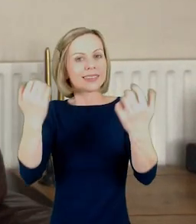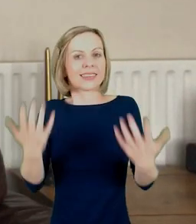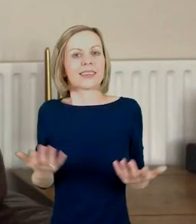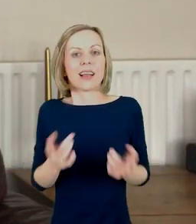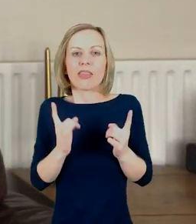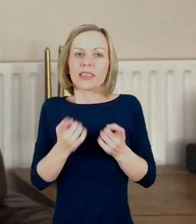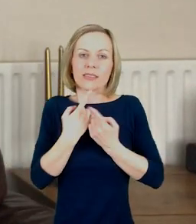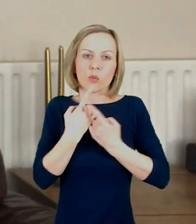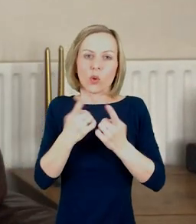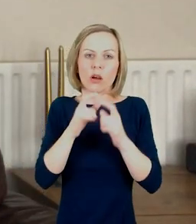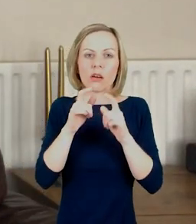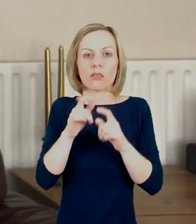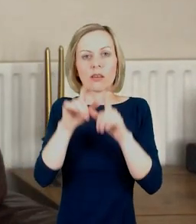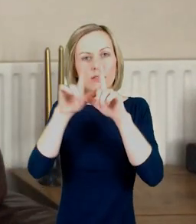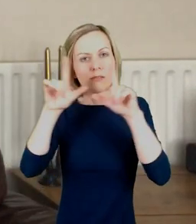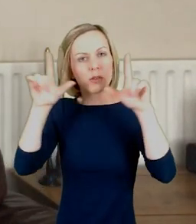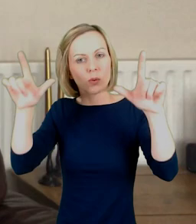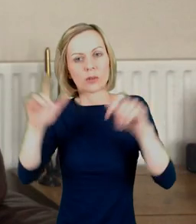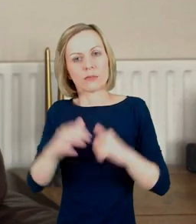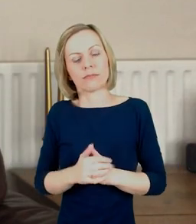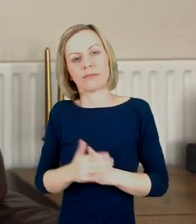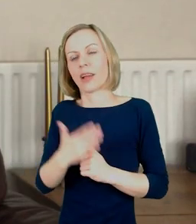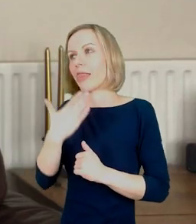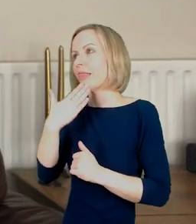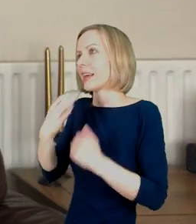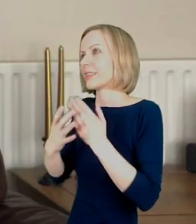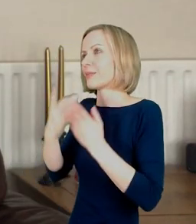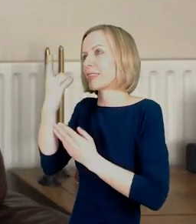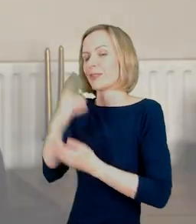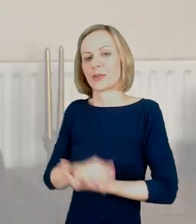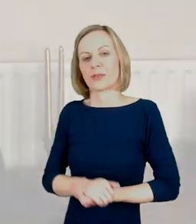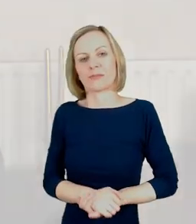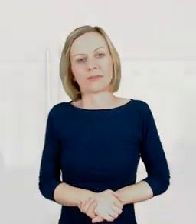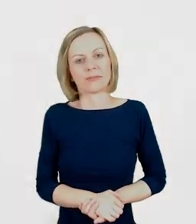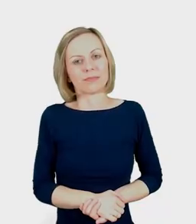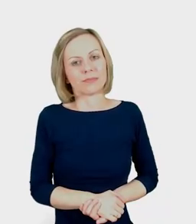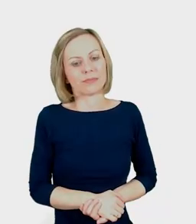This is the word of the Lord. Thanks be to God.